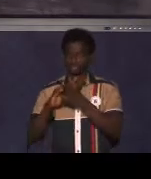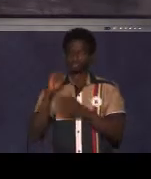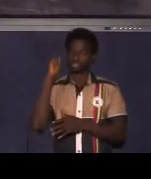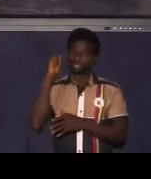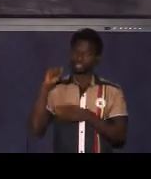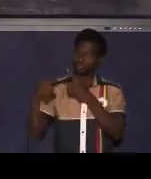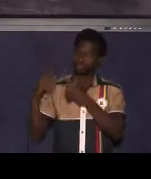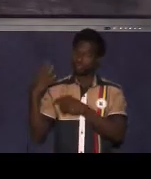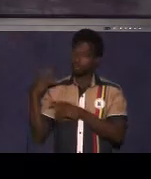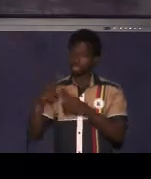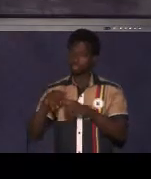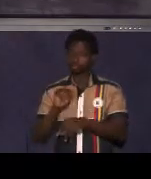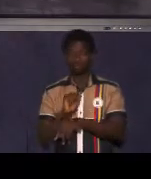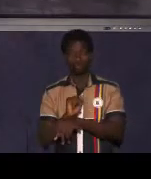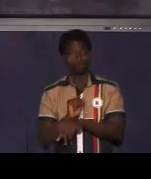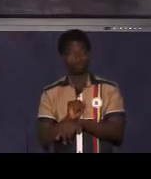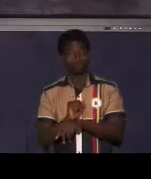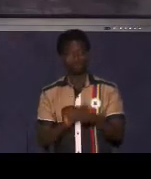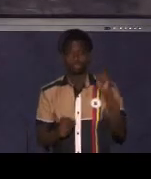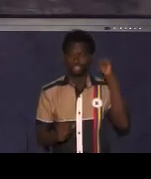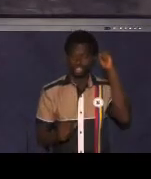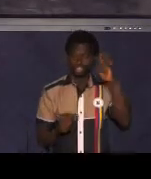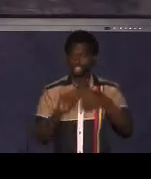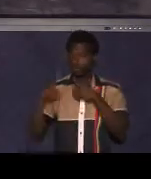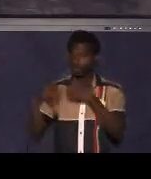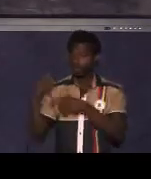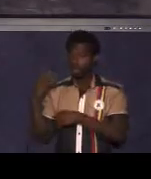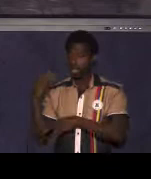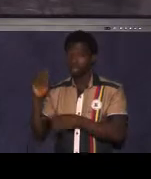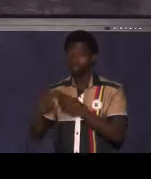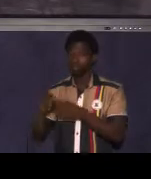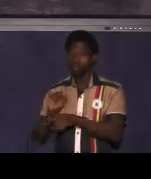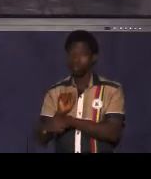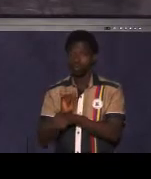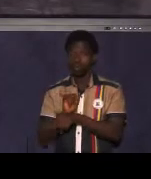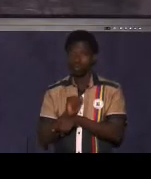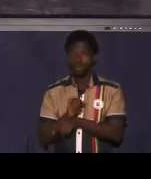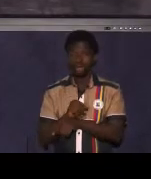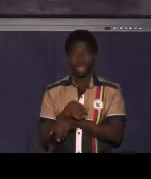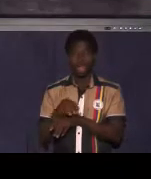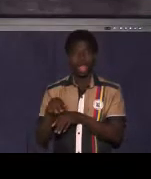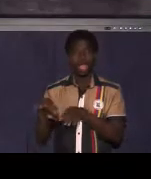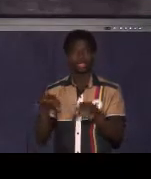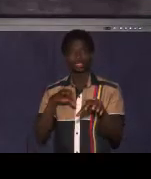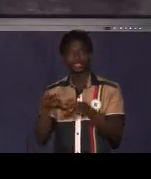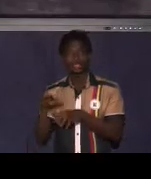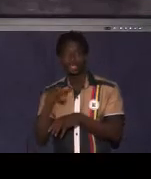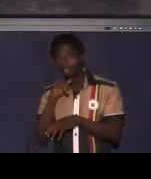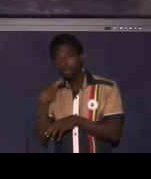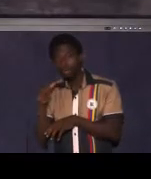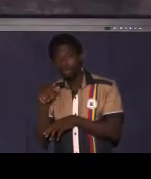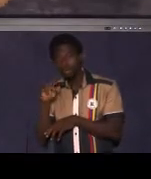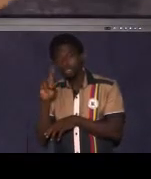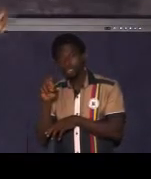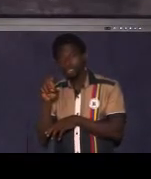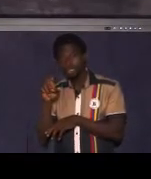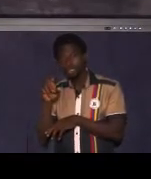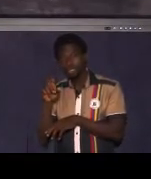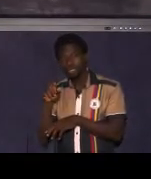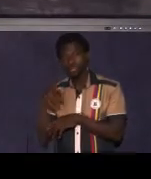Number 3 example. She went to work. She went to work. Didn't